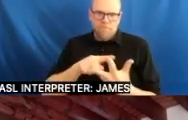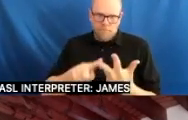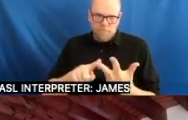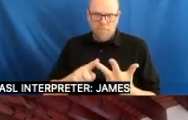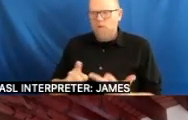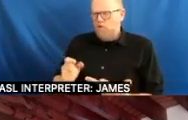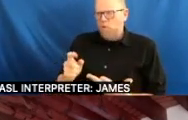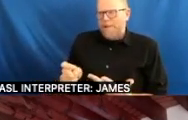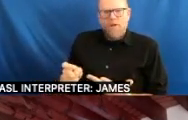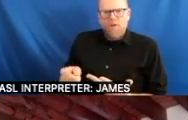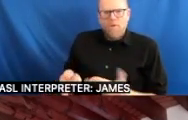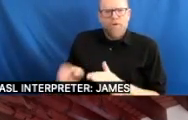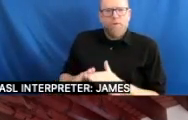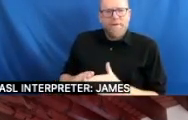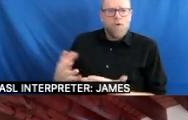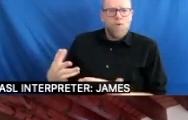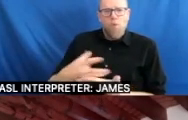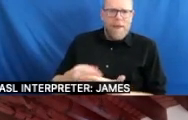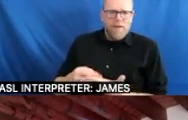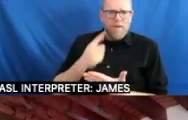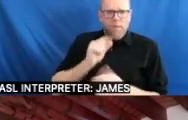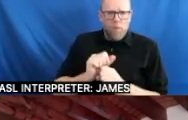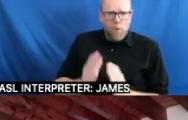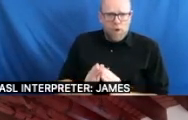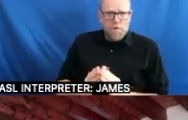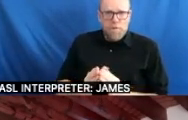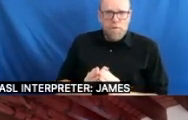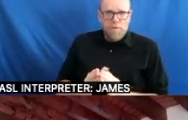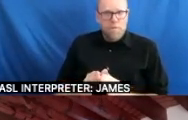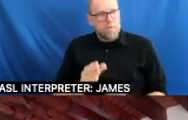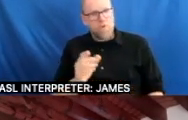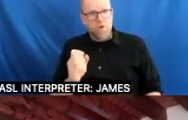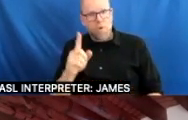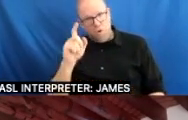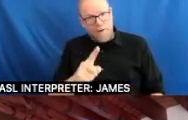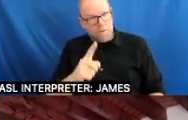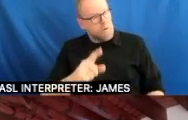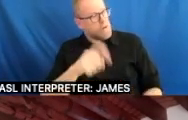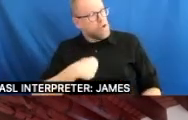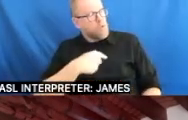So maybe when a question comes to the co-op, should we raise our wages?